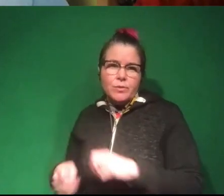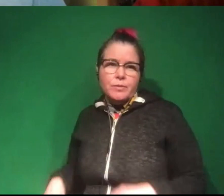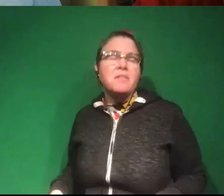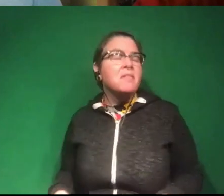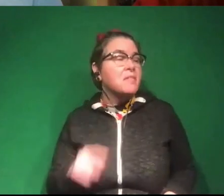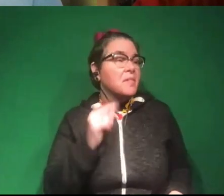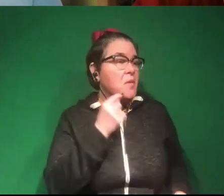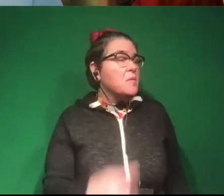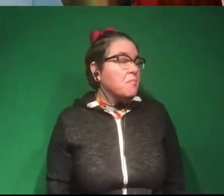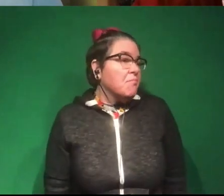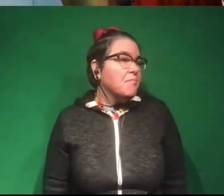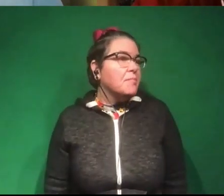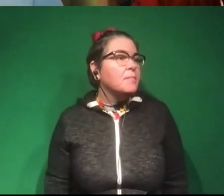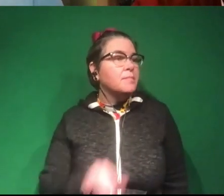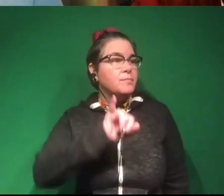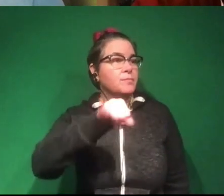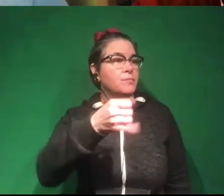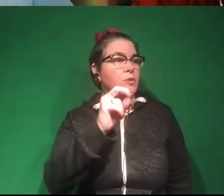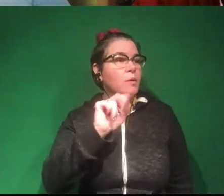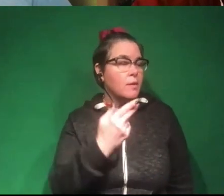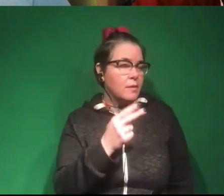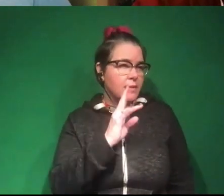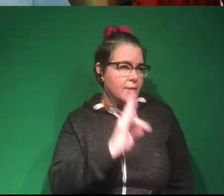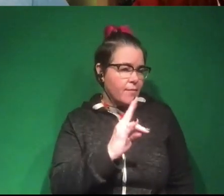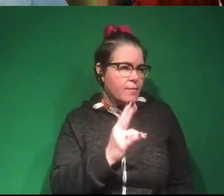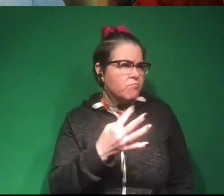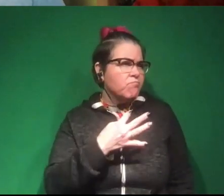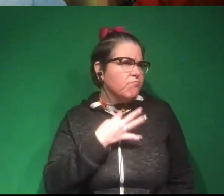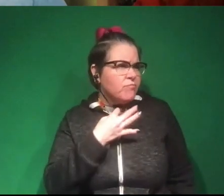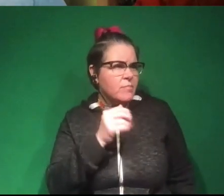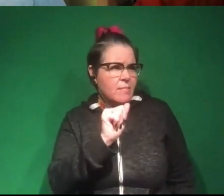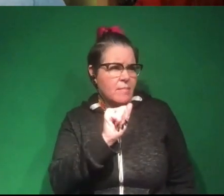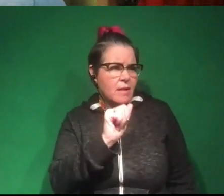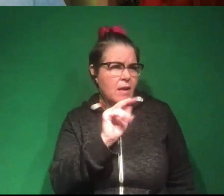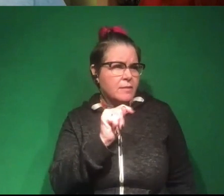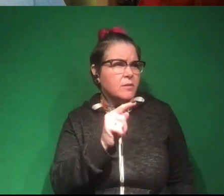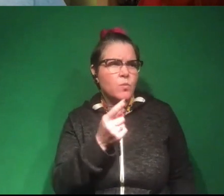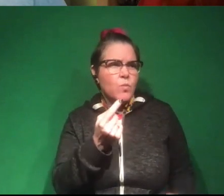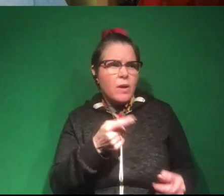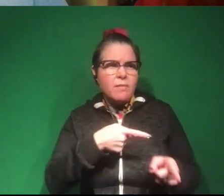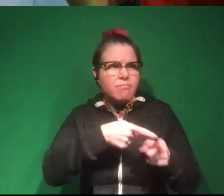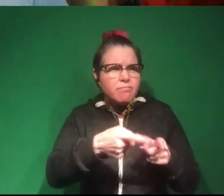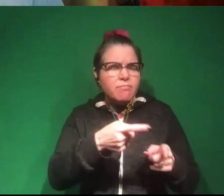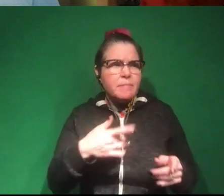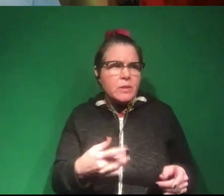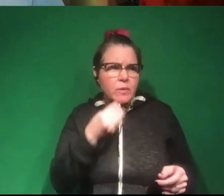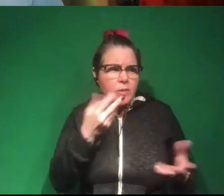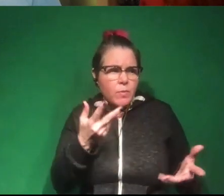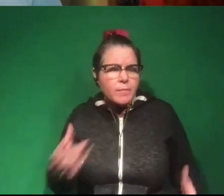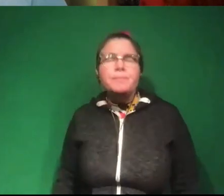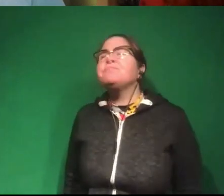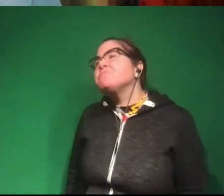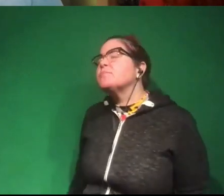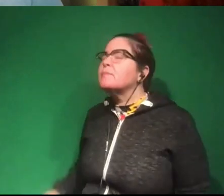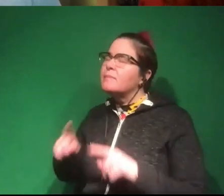Yeah. Jonah, age 7, would like to know, what are ants' main food sources? It depends